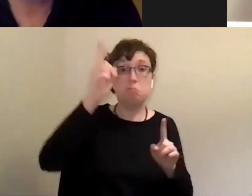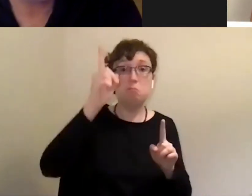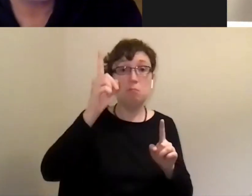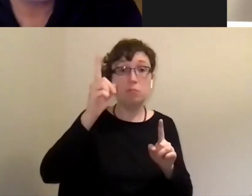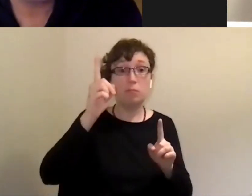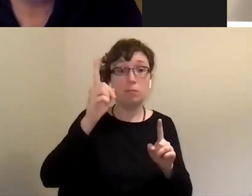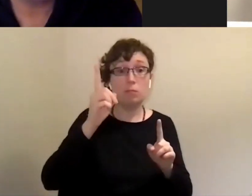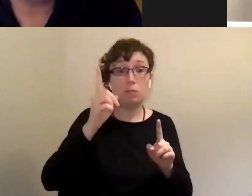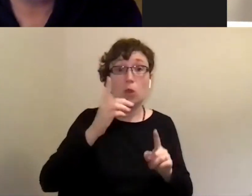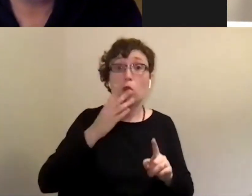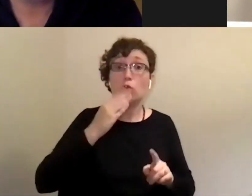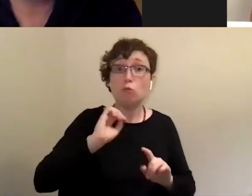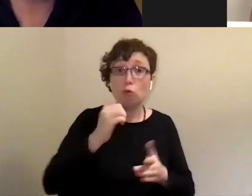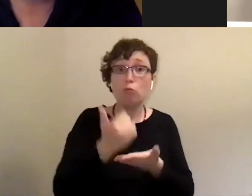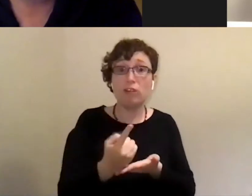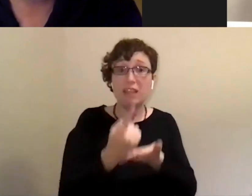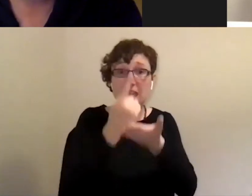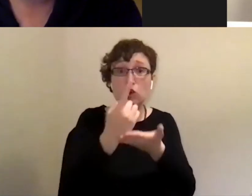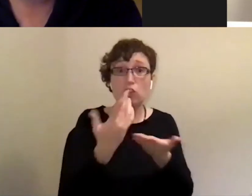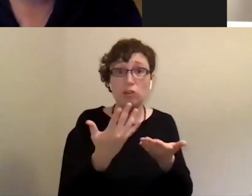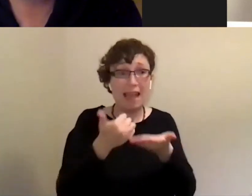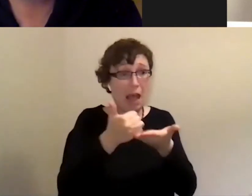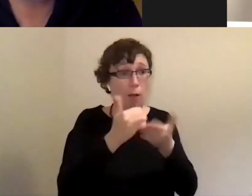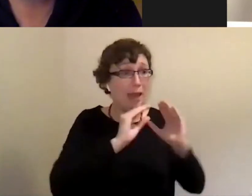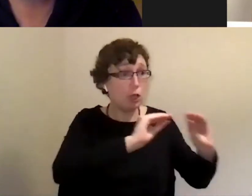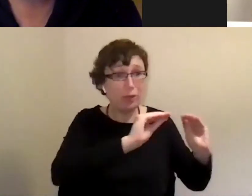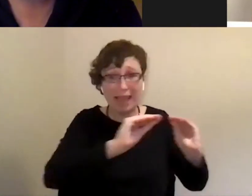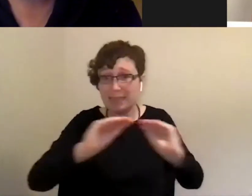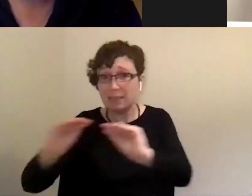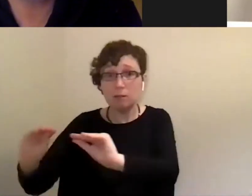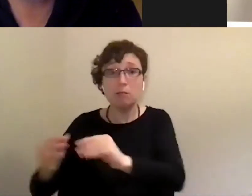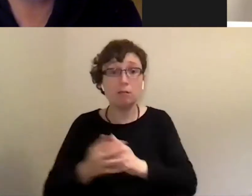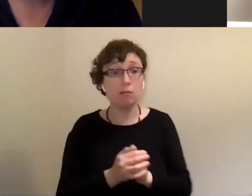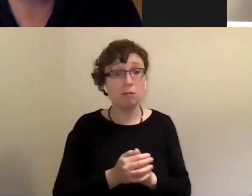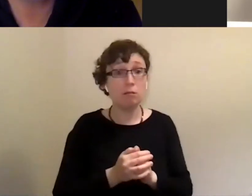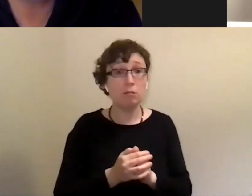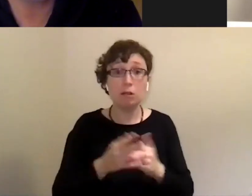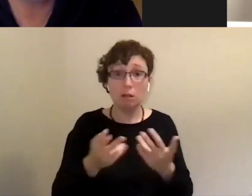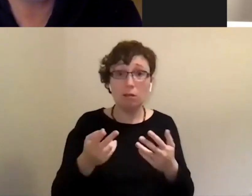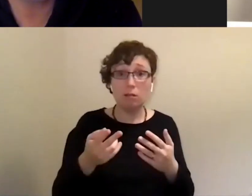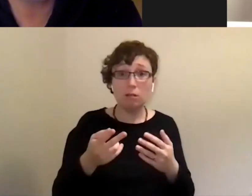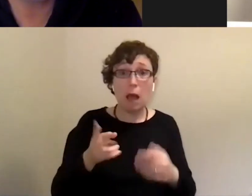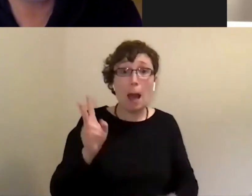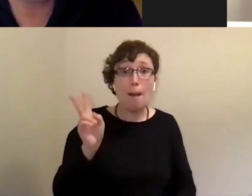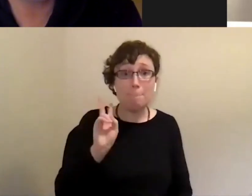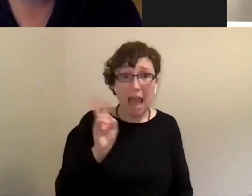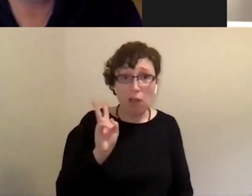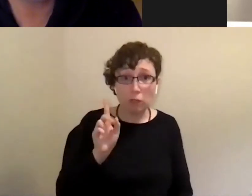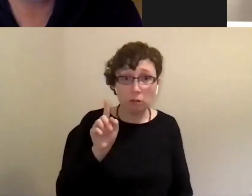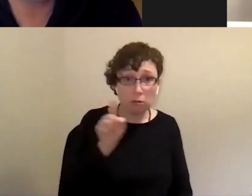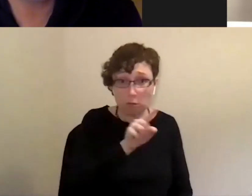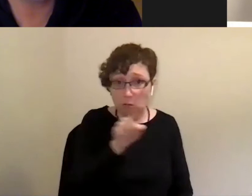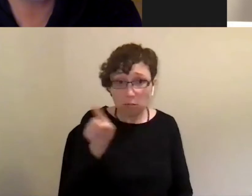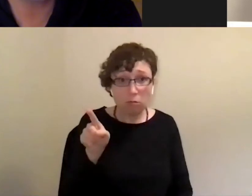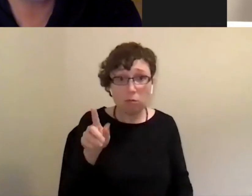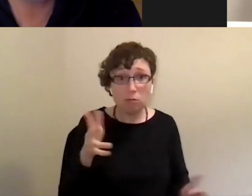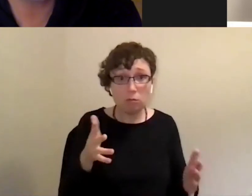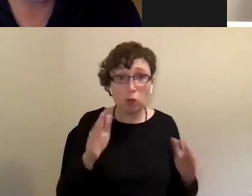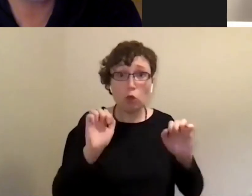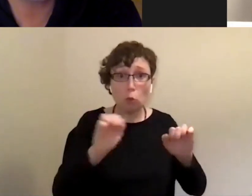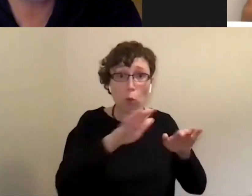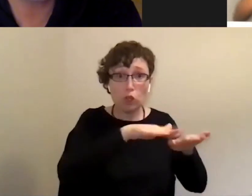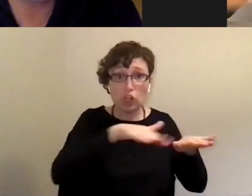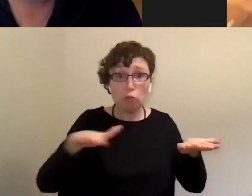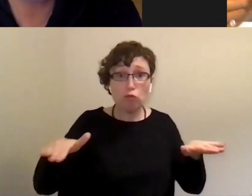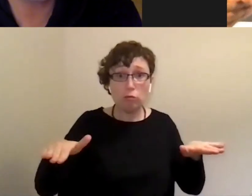any way to educate. If you're a parent, speak to your children, have these conversations so that you aren't helping